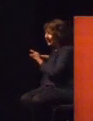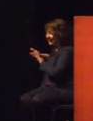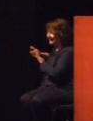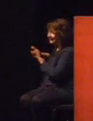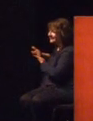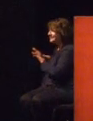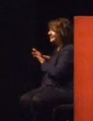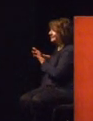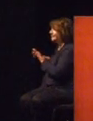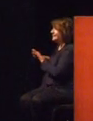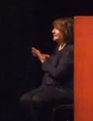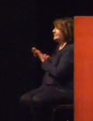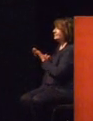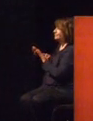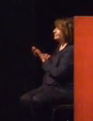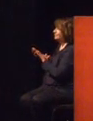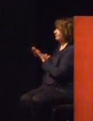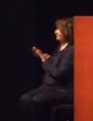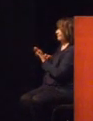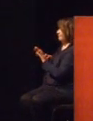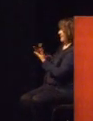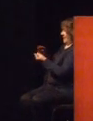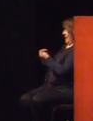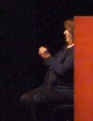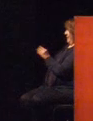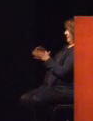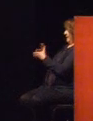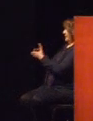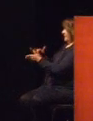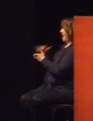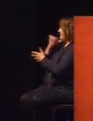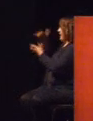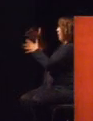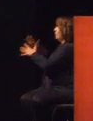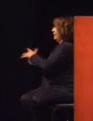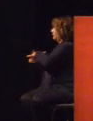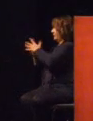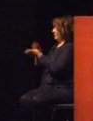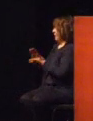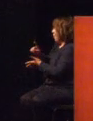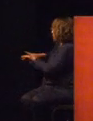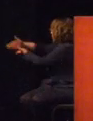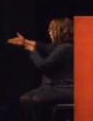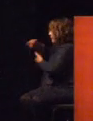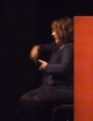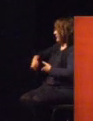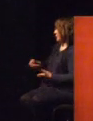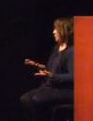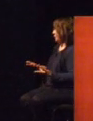different, a population that isn't already coming to Cuesta College, what would bring them to campus.